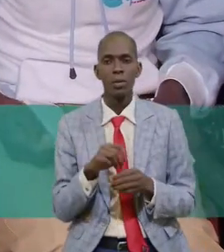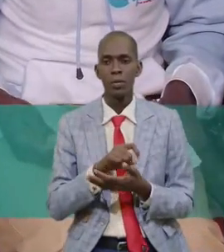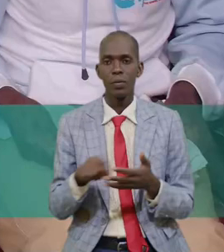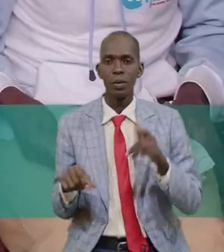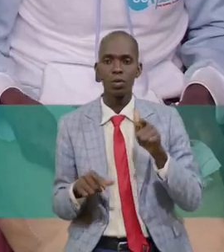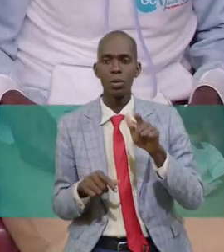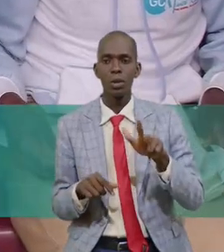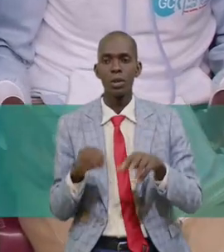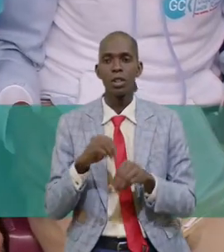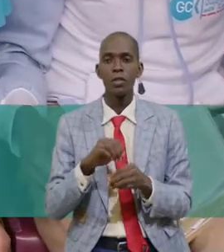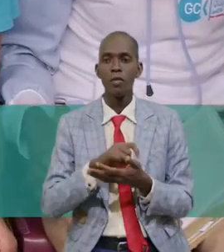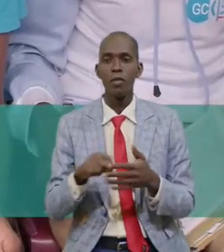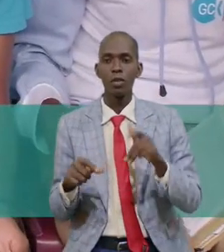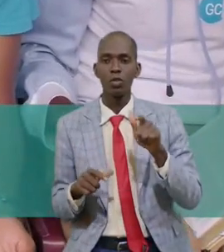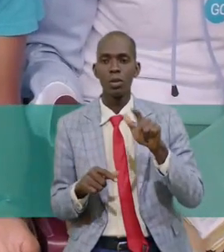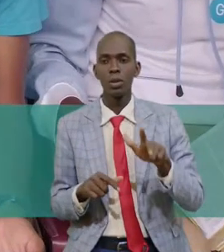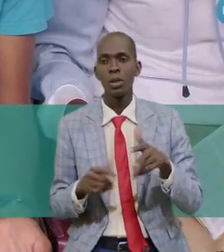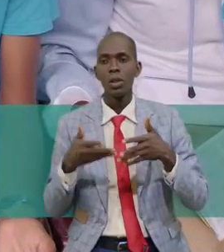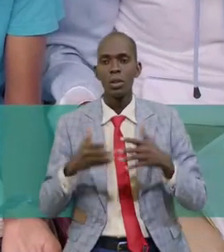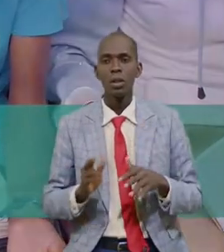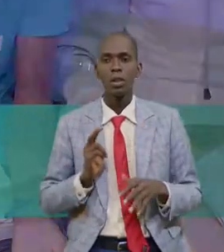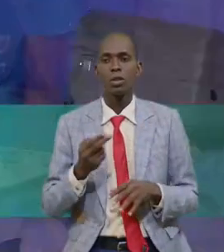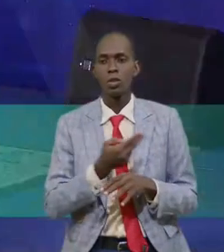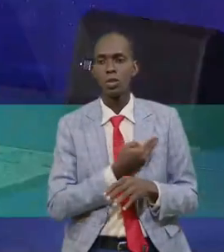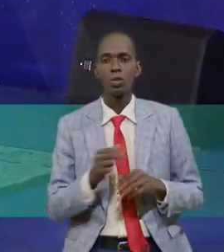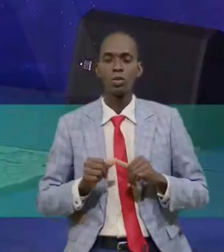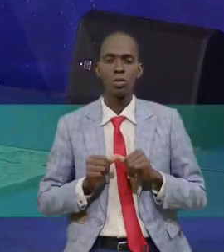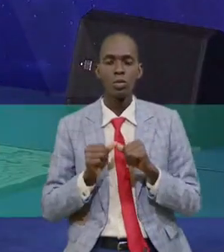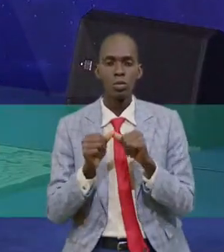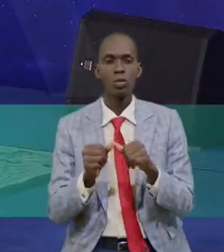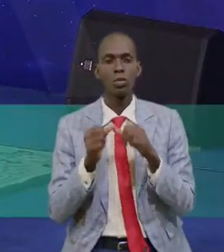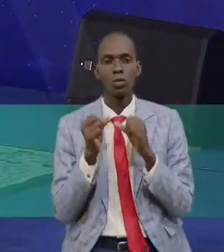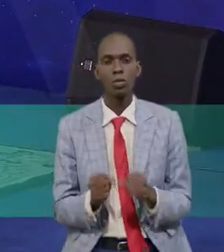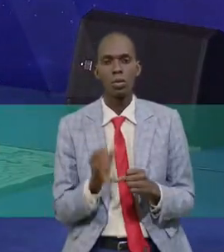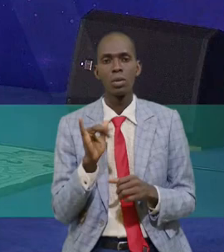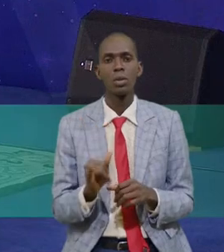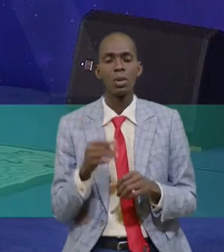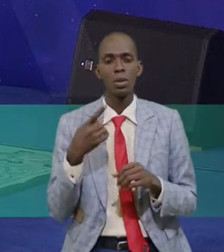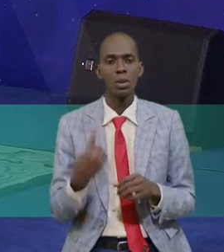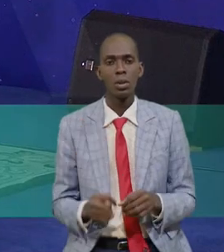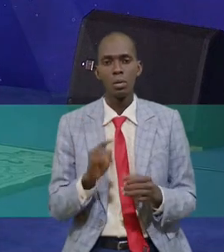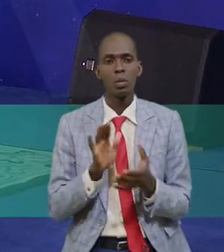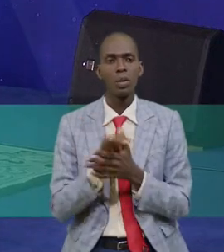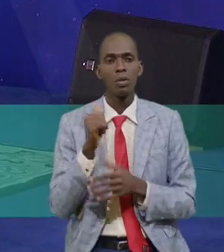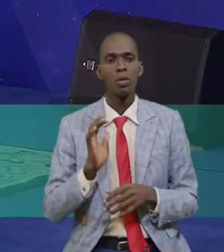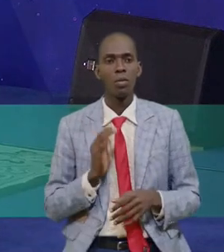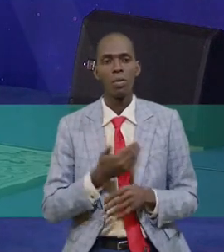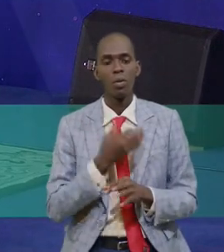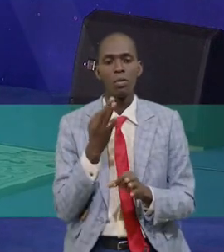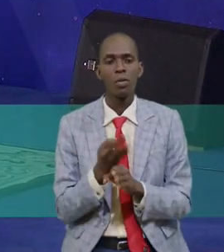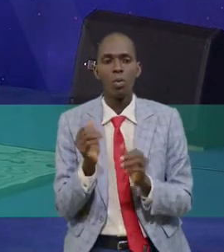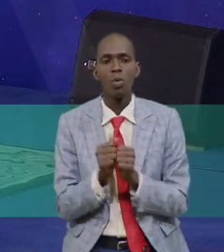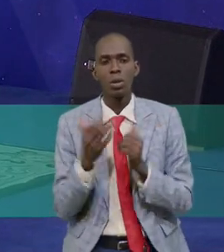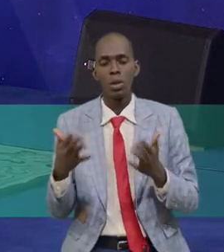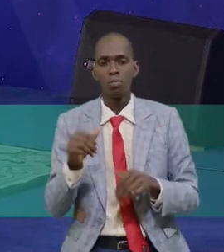verse 23, it says, let us hold fast the profession of our faith without